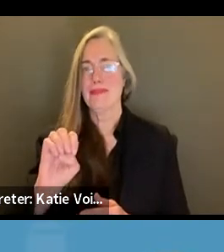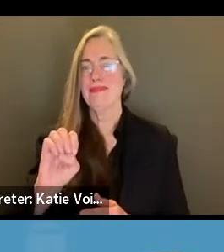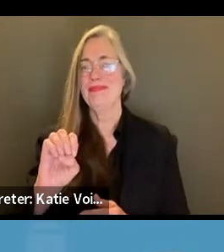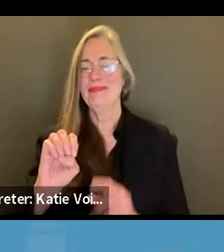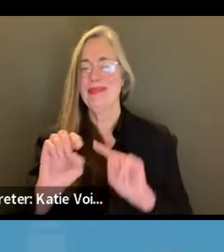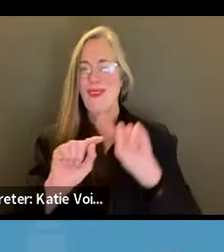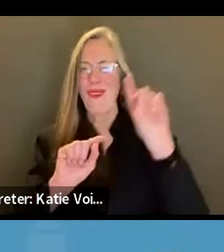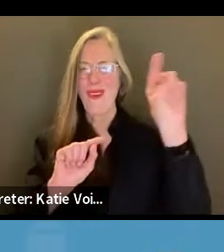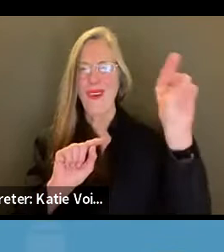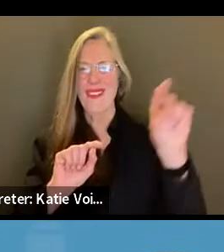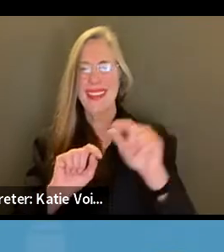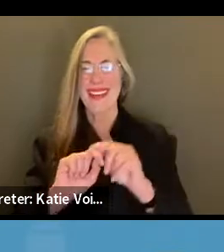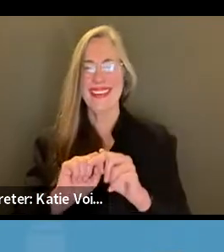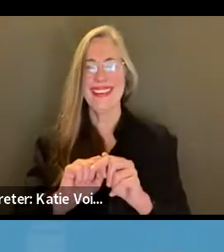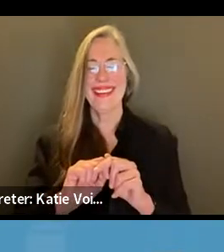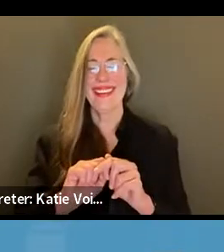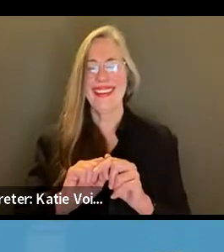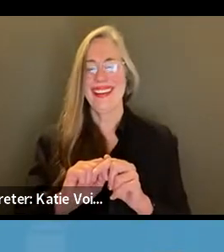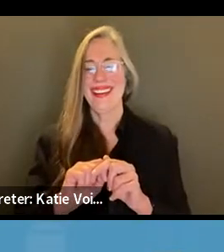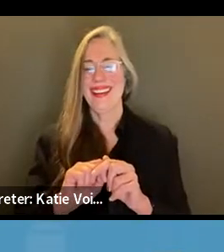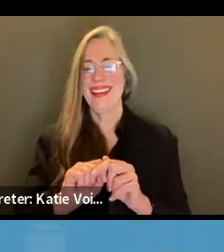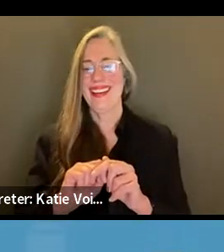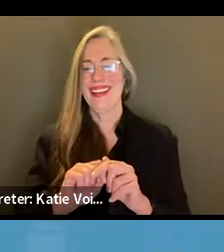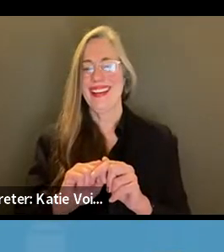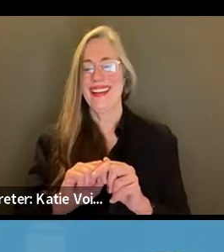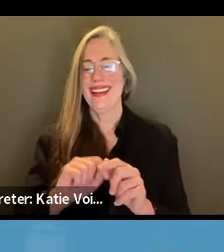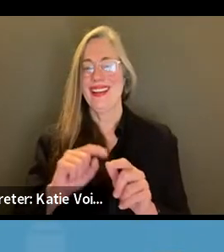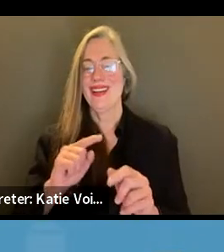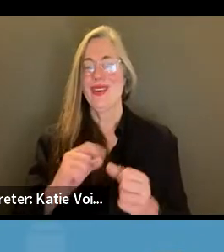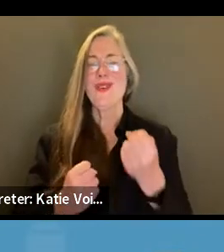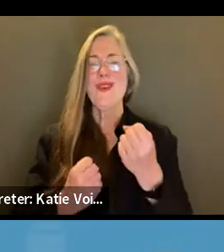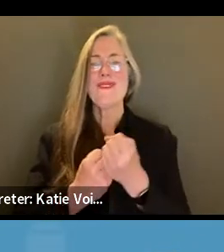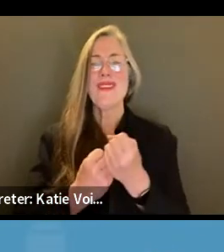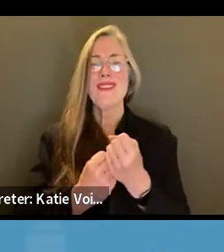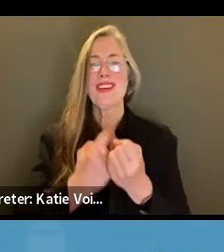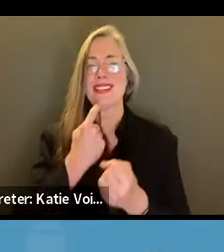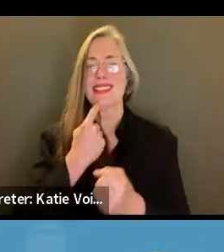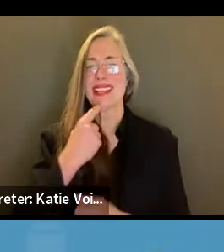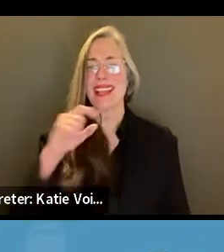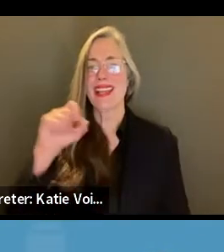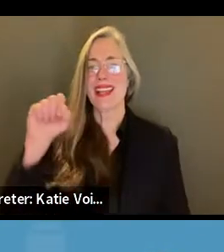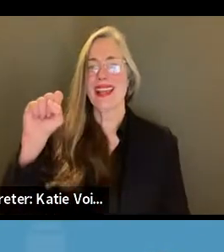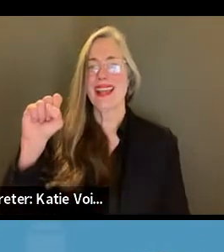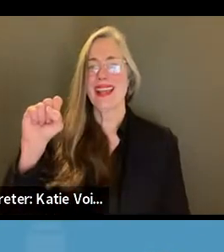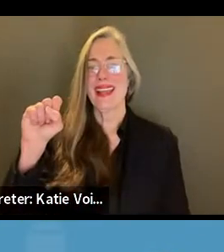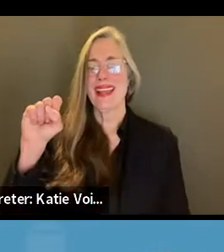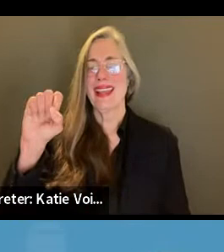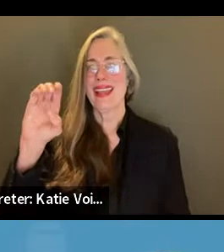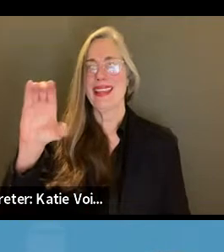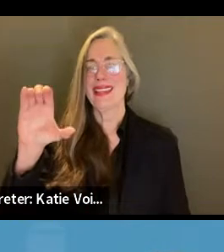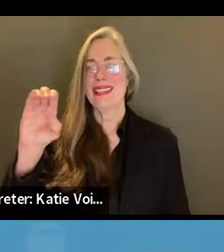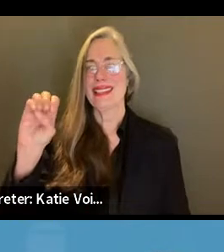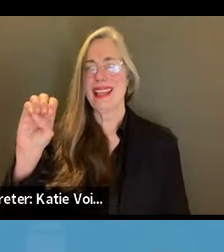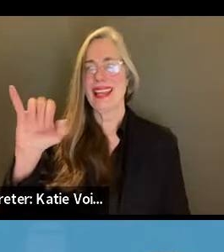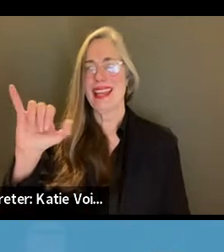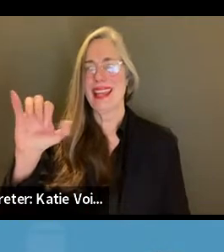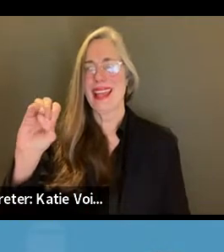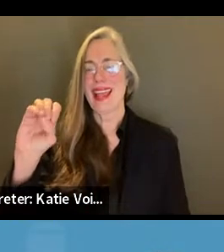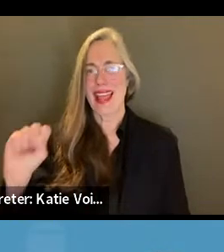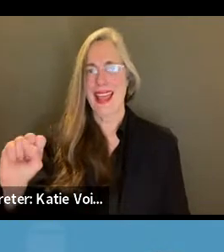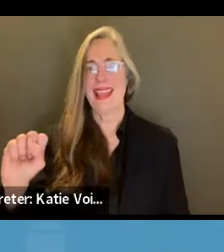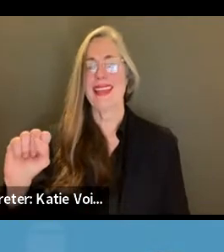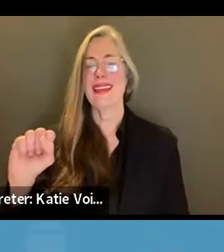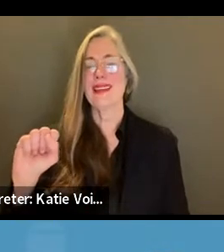there. Okay, all right, Mr. Escobedo. All in favor, please raise your hand and say aye. Aye. Motion passes.